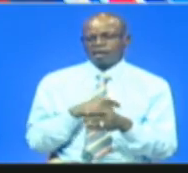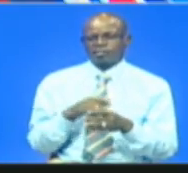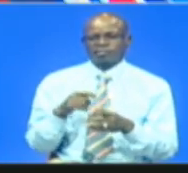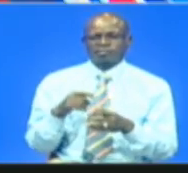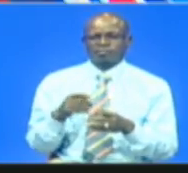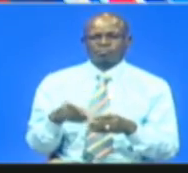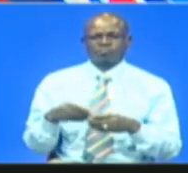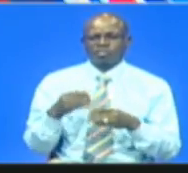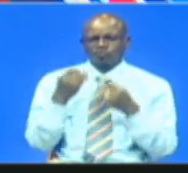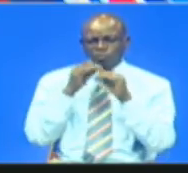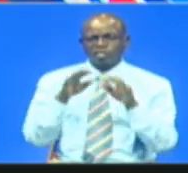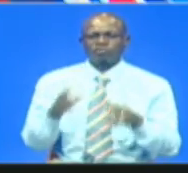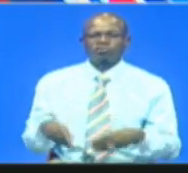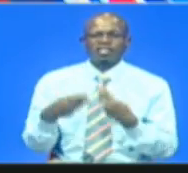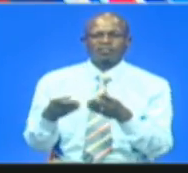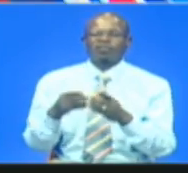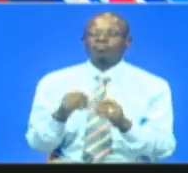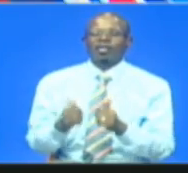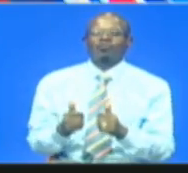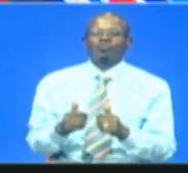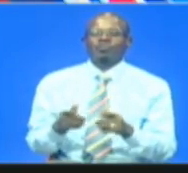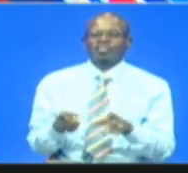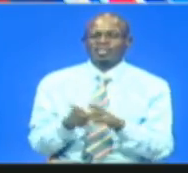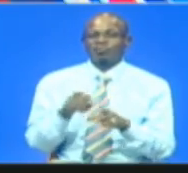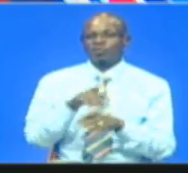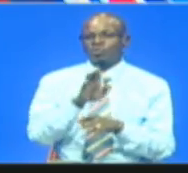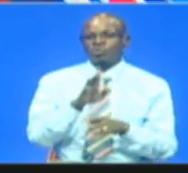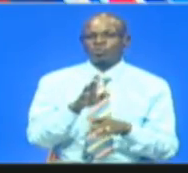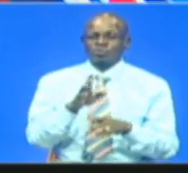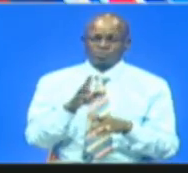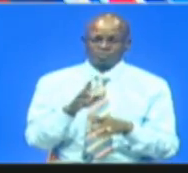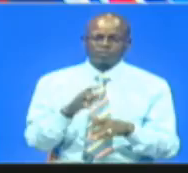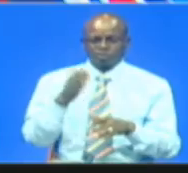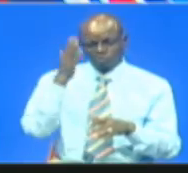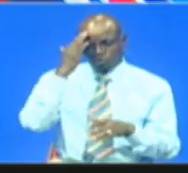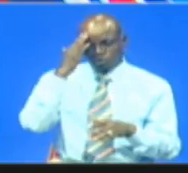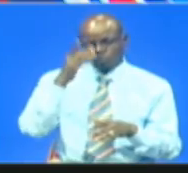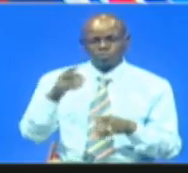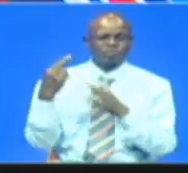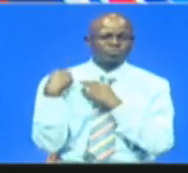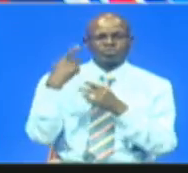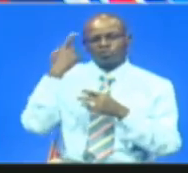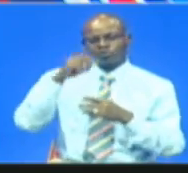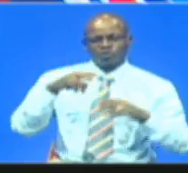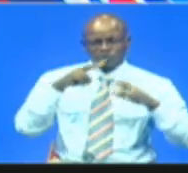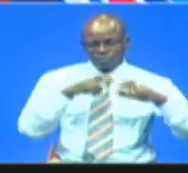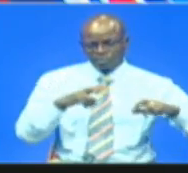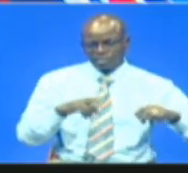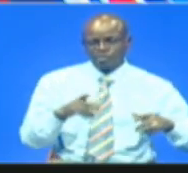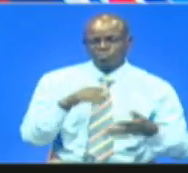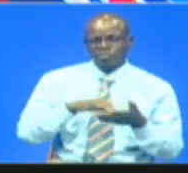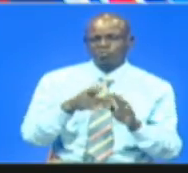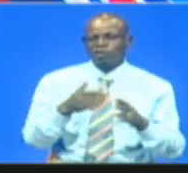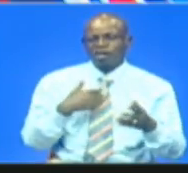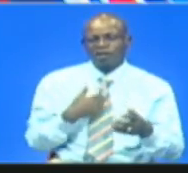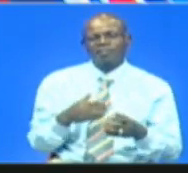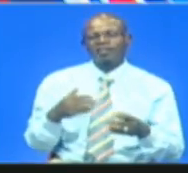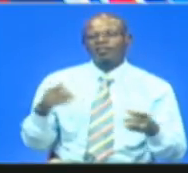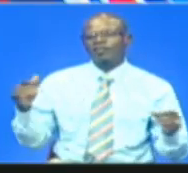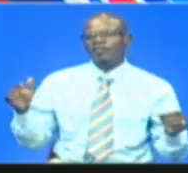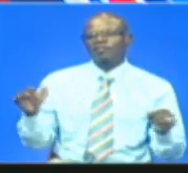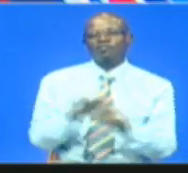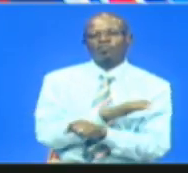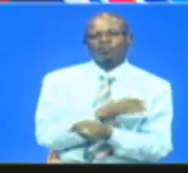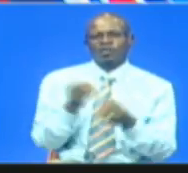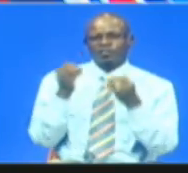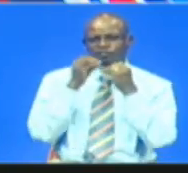everything away. But perhaps you, being our editor for investigations, have the inside, has the inside information. But